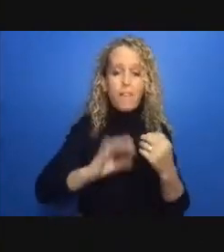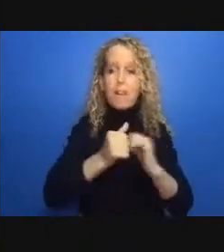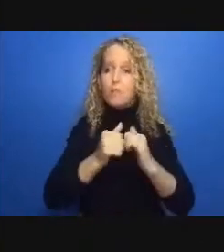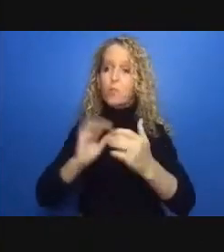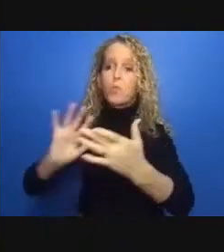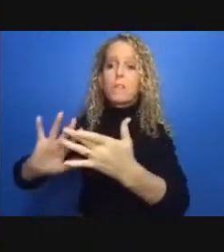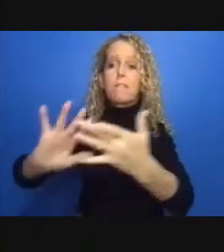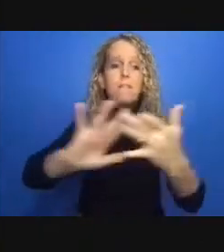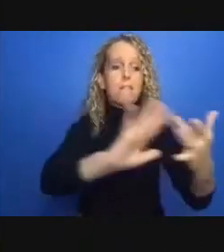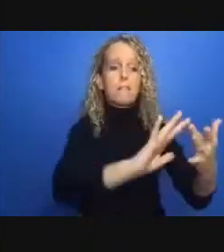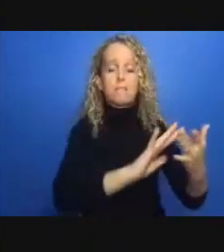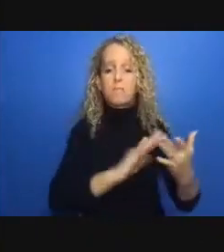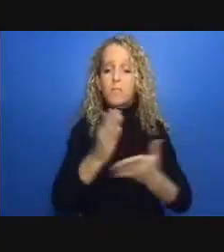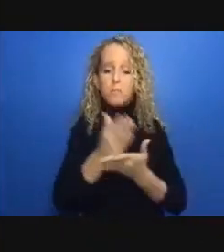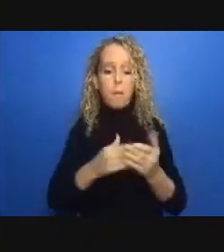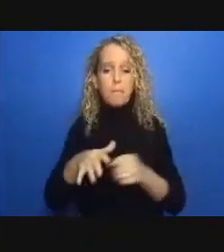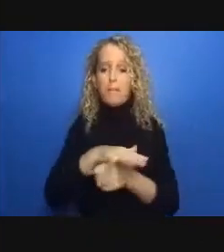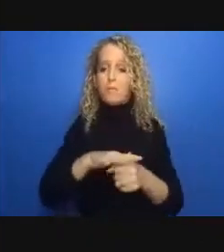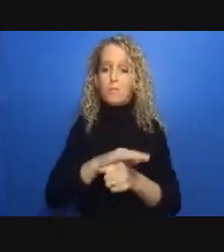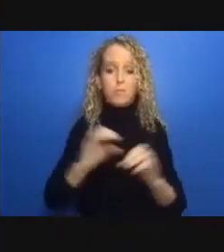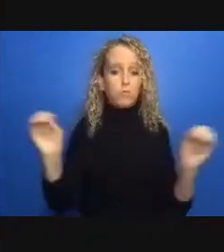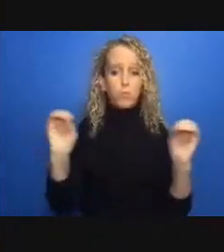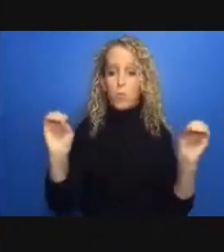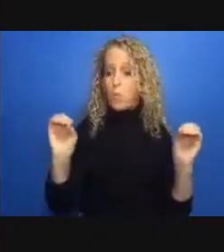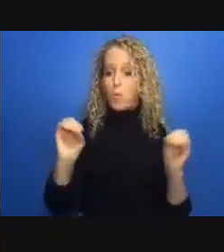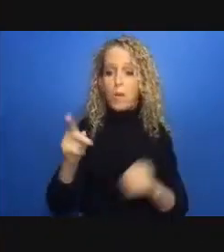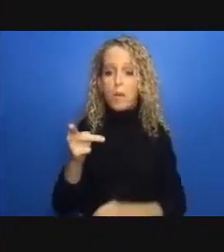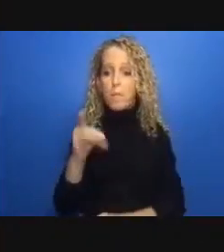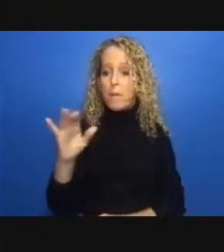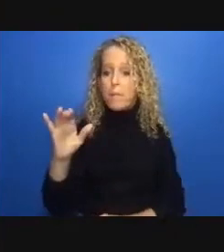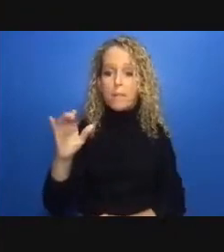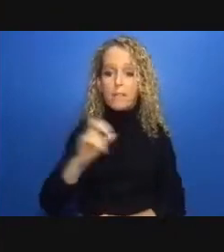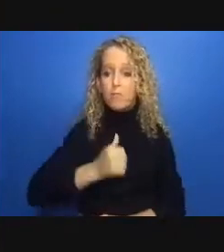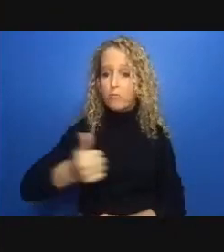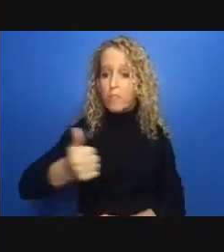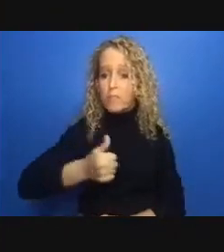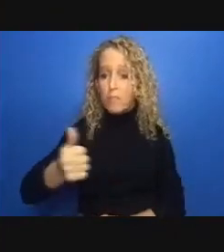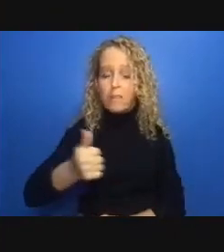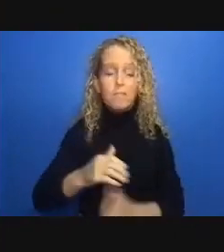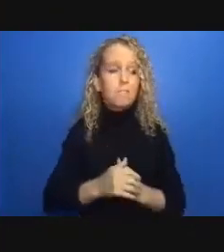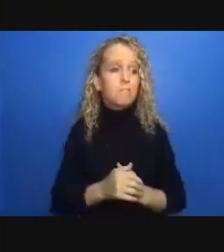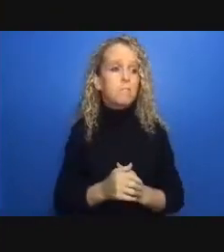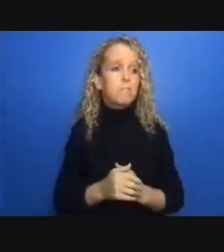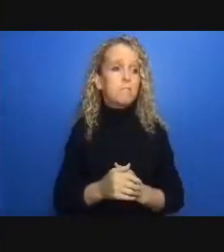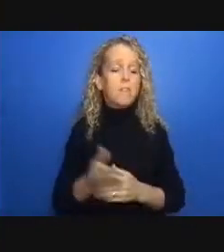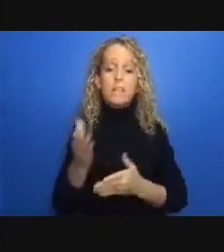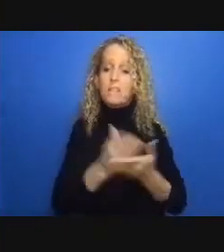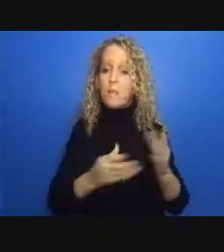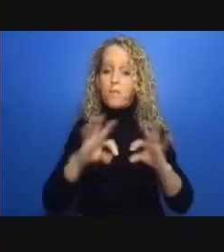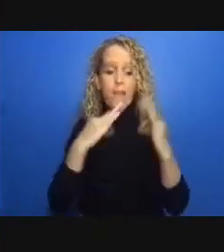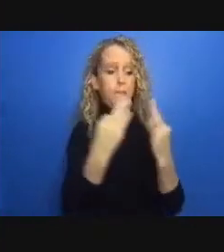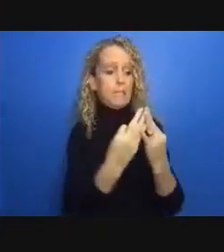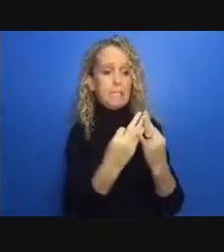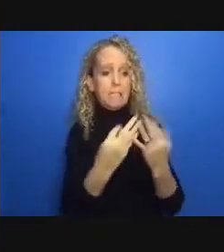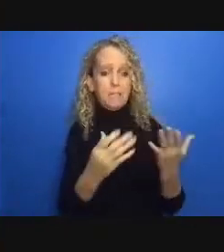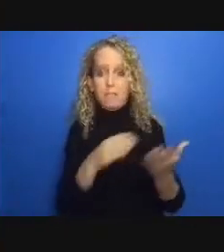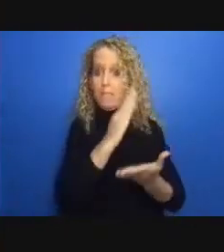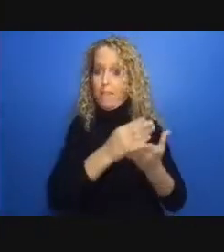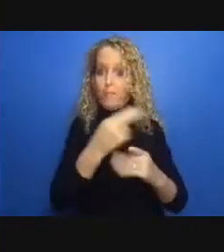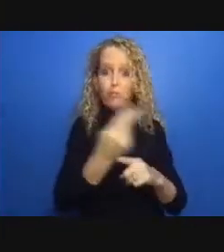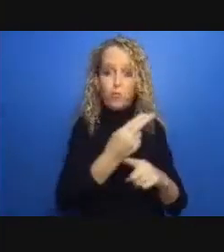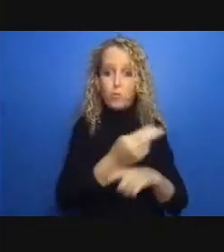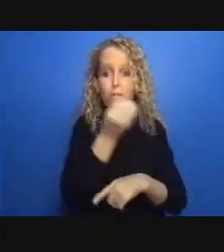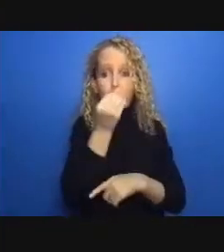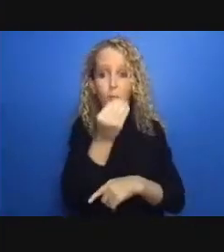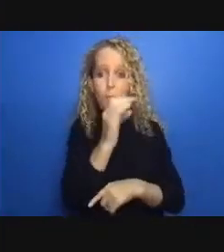in certain areas, some pride issues, families that never had to use these services before and now not knowing how to navigate the system and not being